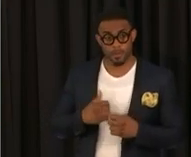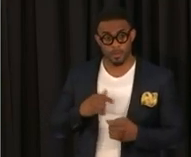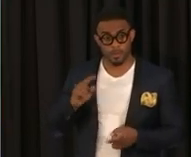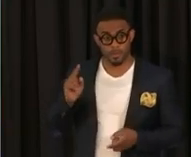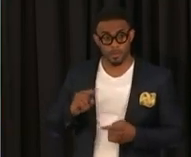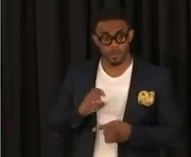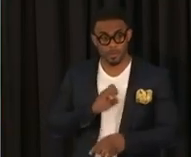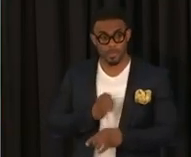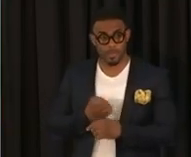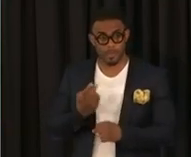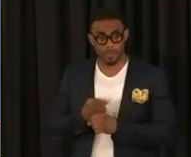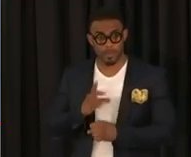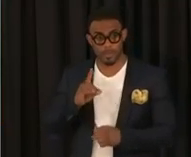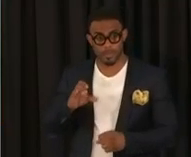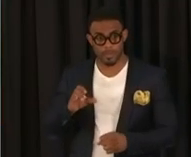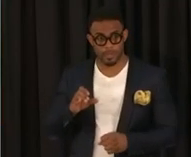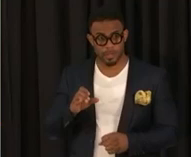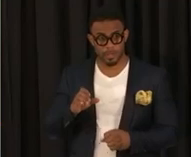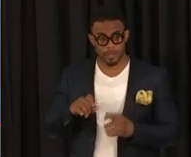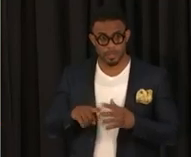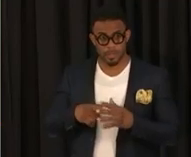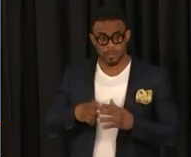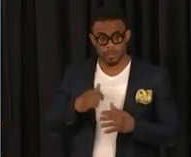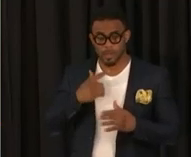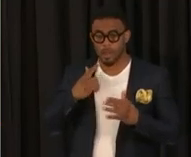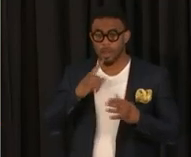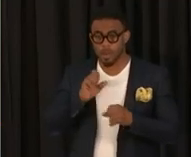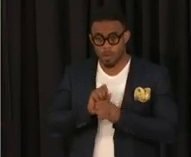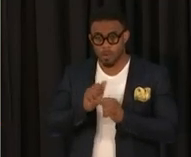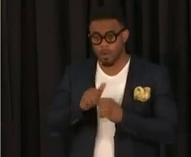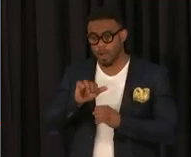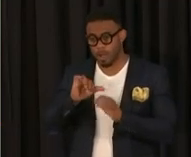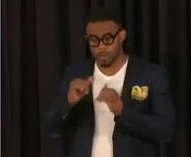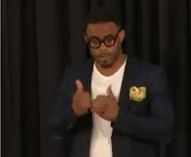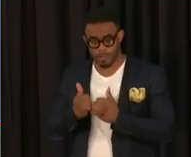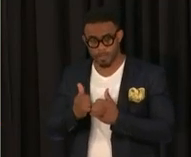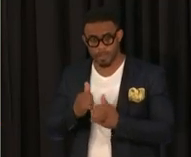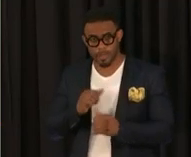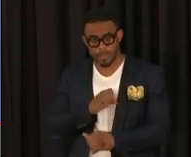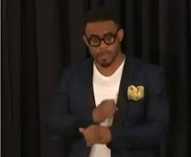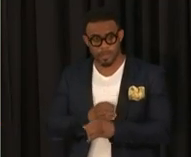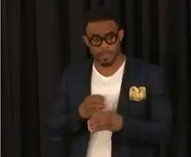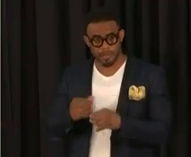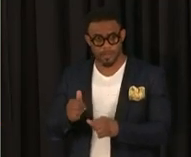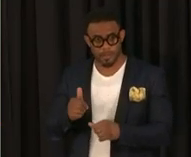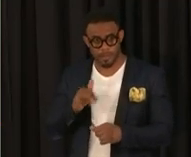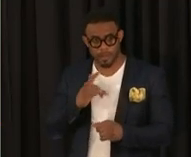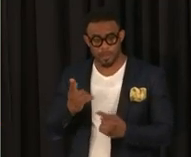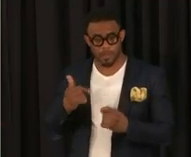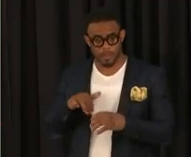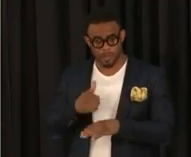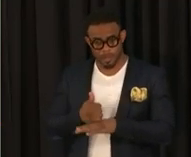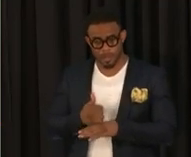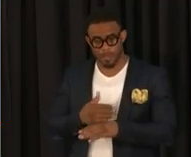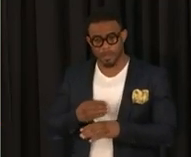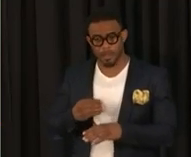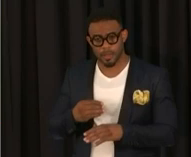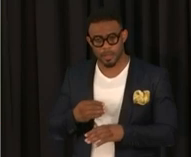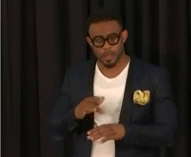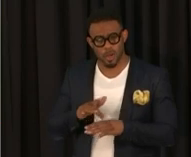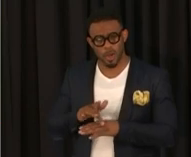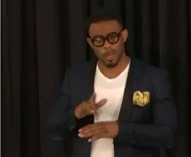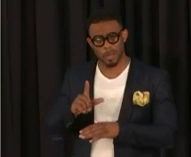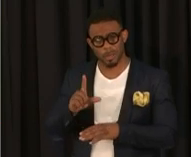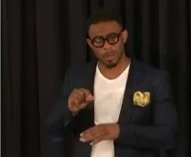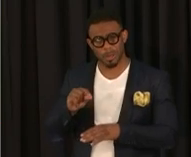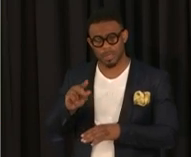is the Reduce Energy Use DC initiative, and we are working on other energy efficiency programs that will come out in